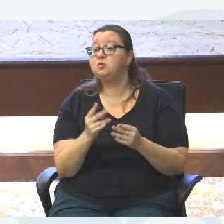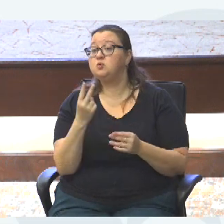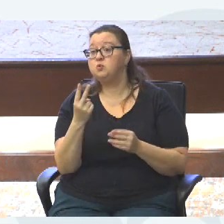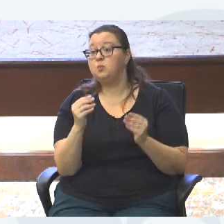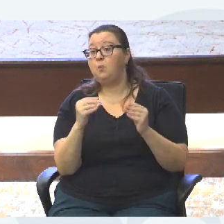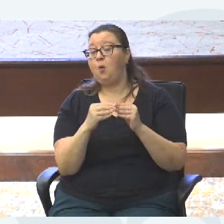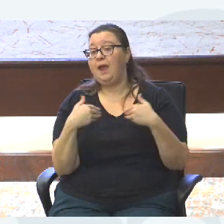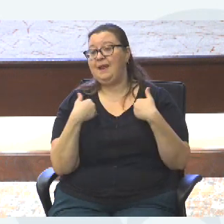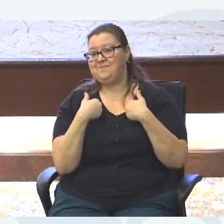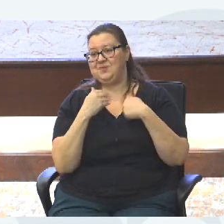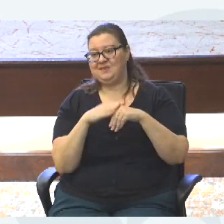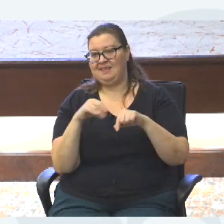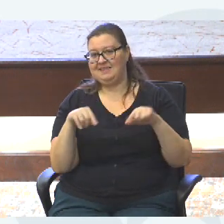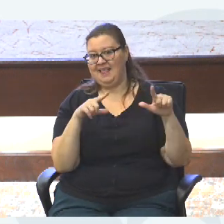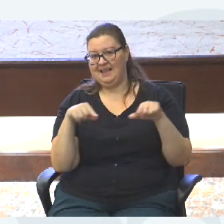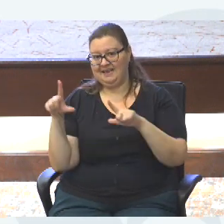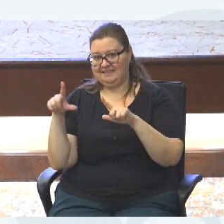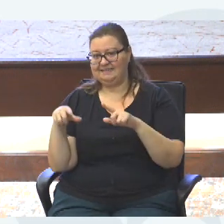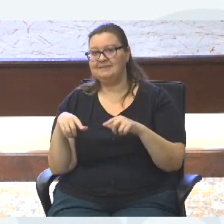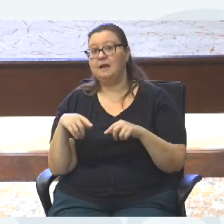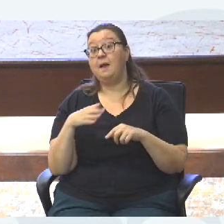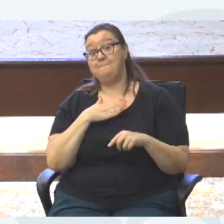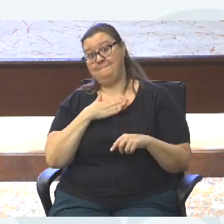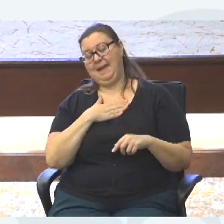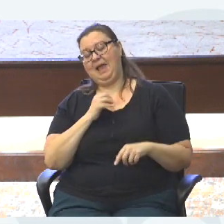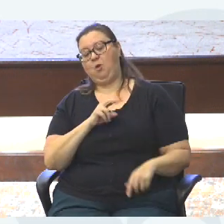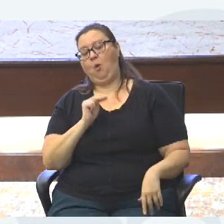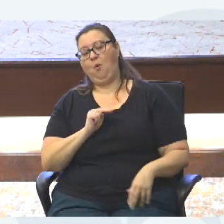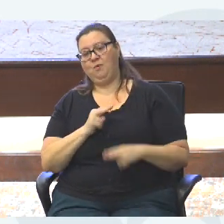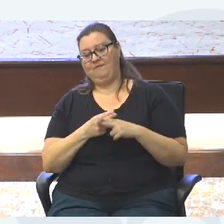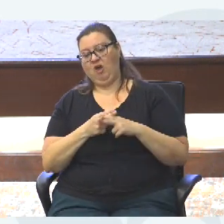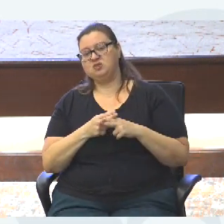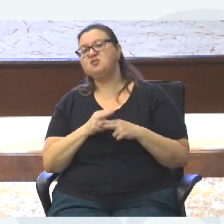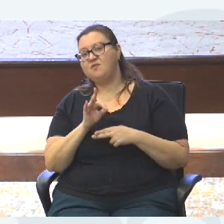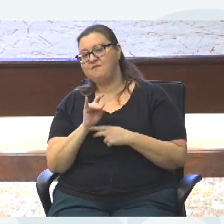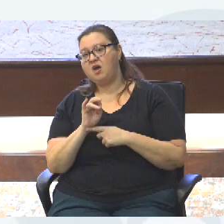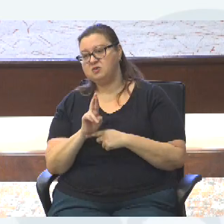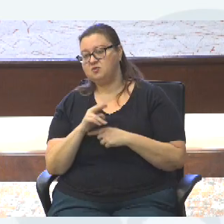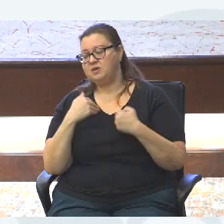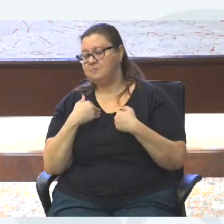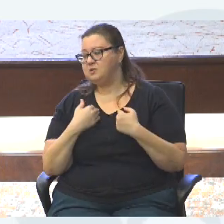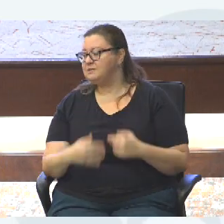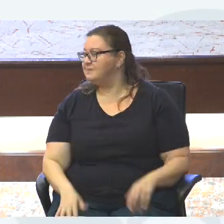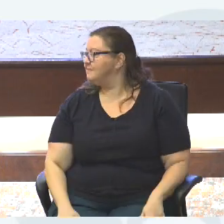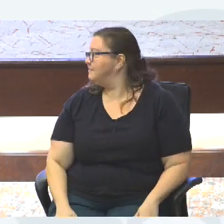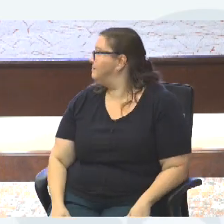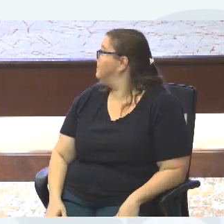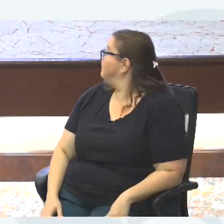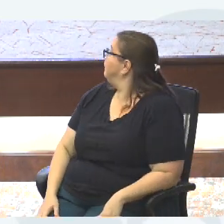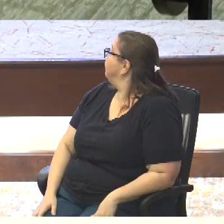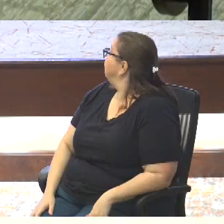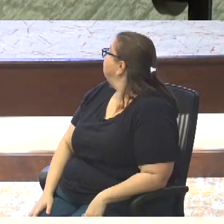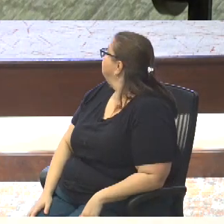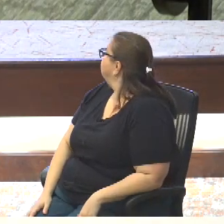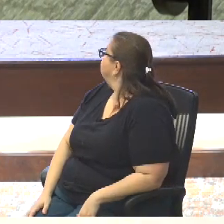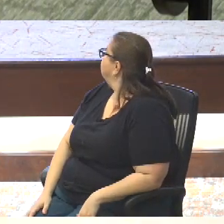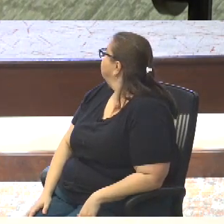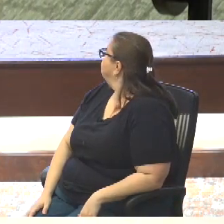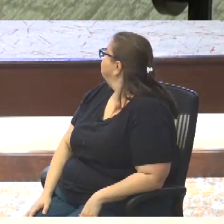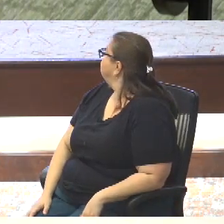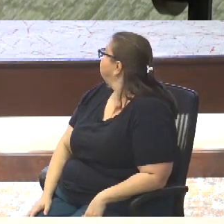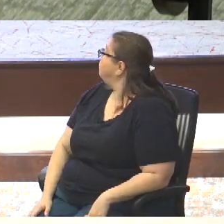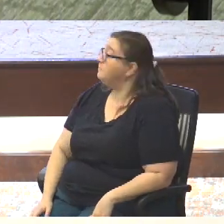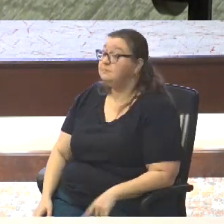of the animals on this slide were my foster animals. All right, shout out. Thank you, Melissa. Any questions